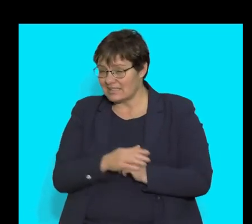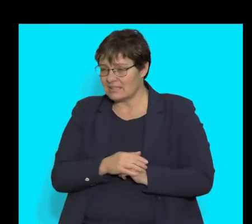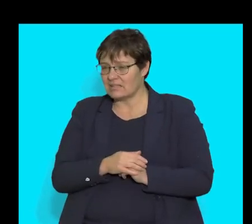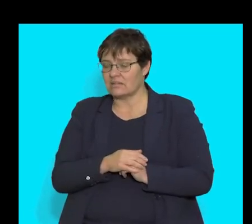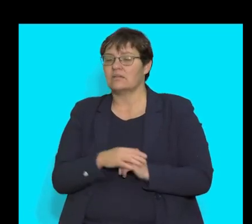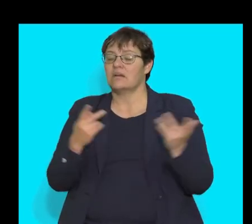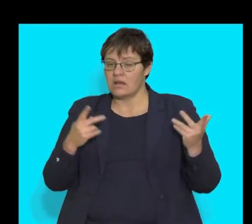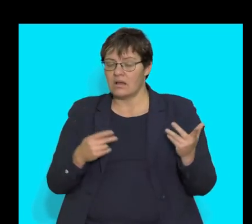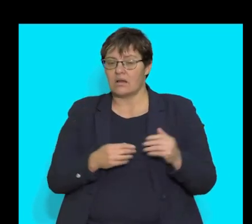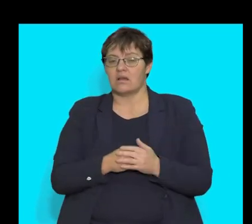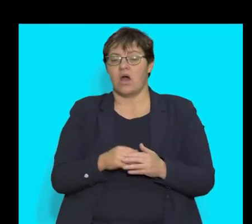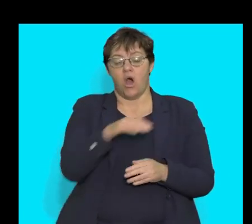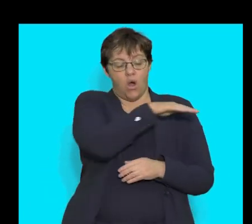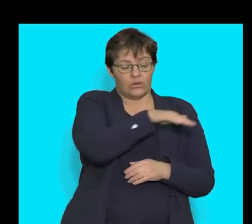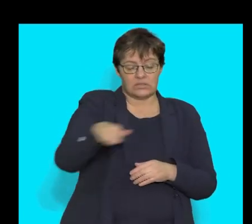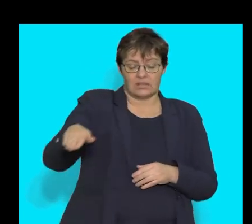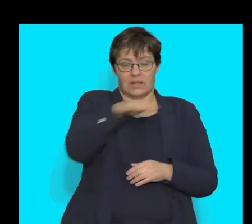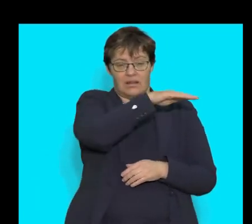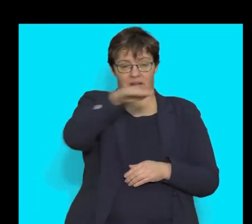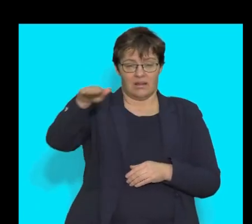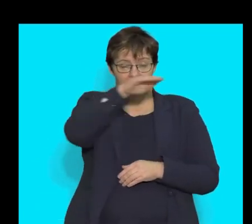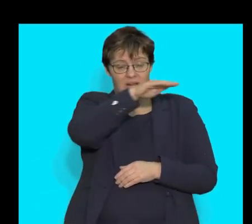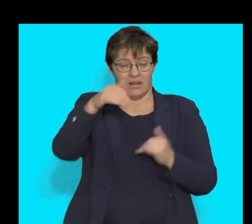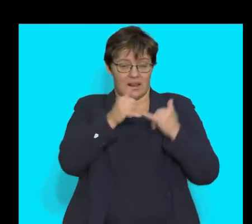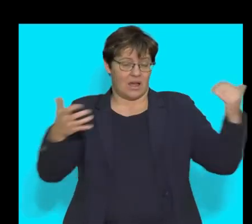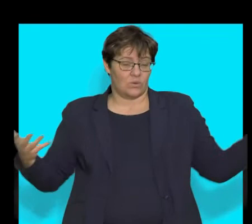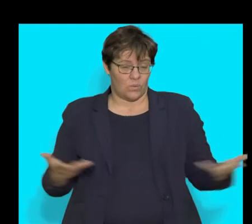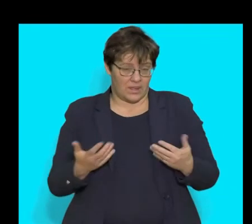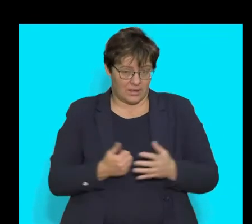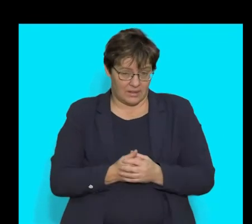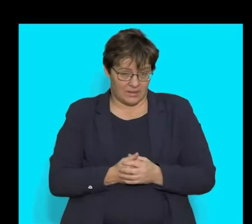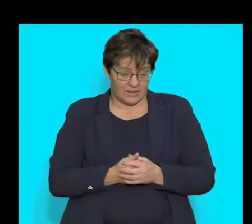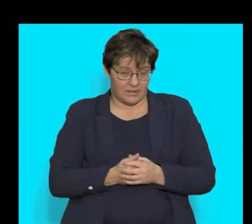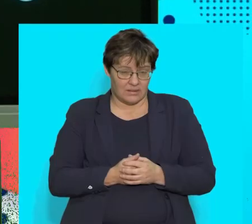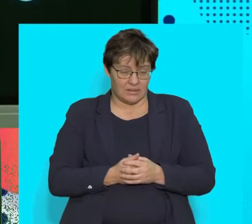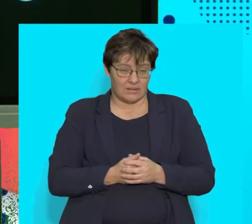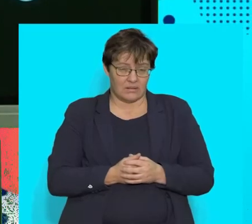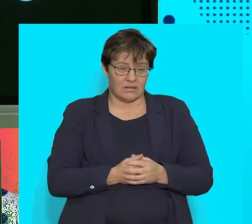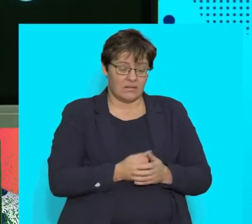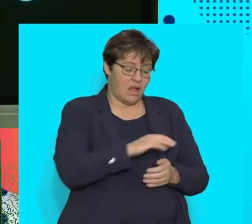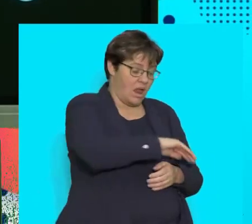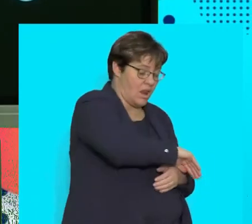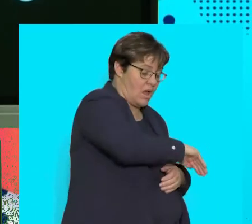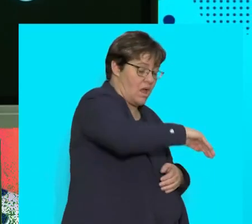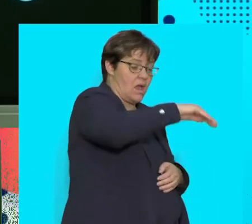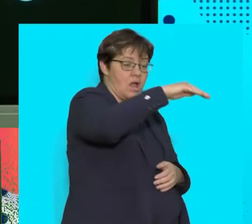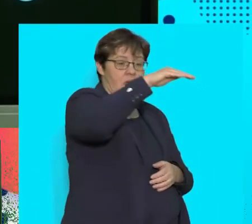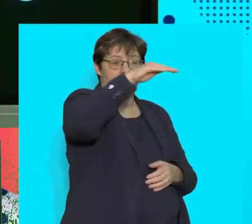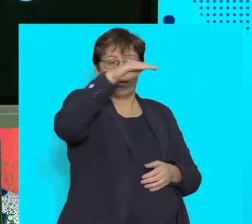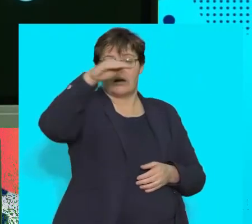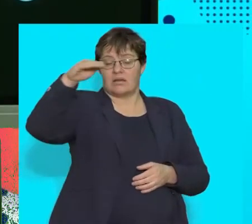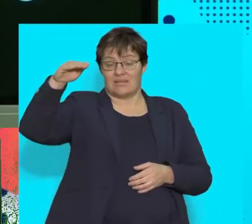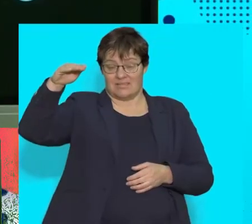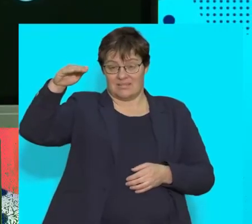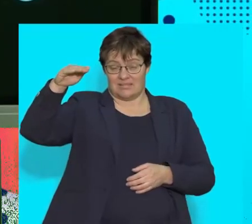are horizontal lines. Where the object or the curve of the line flattens off and it becomes